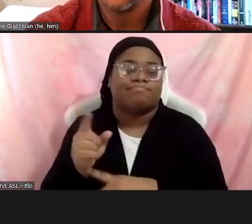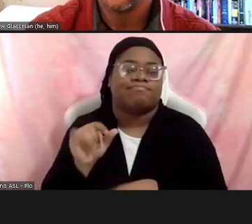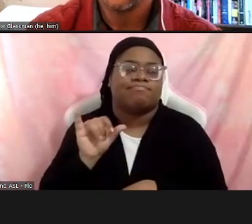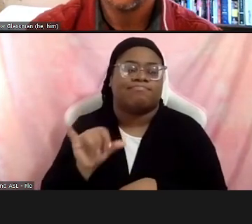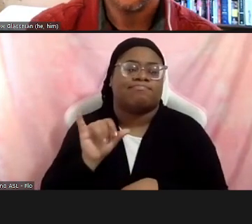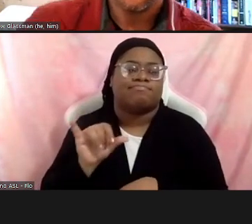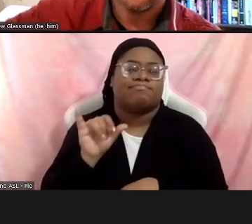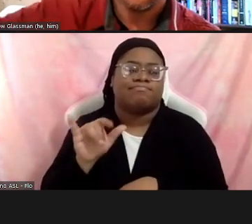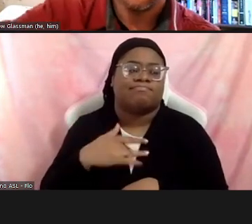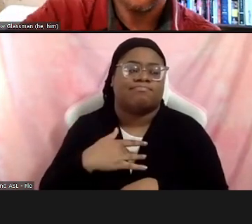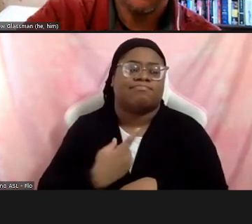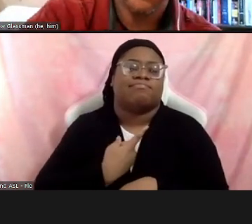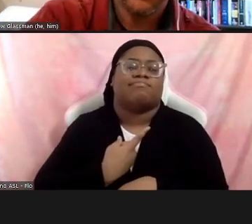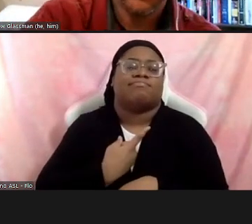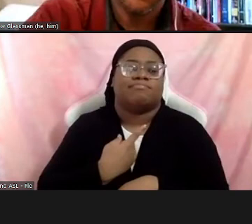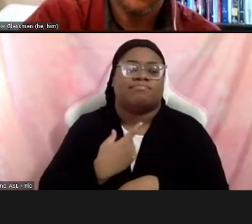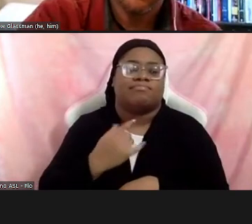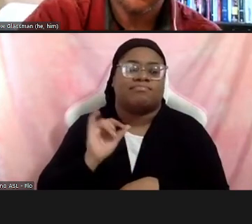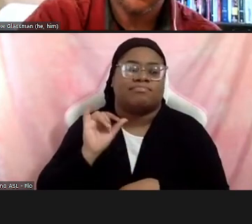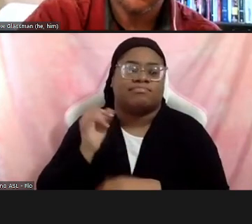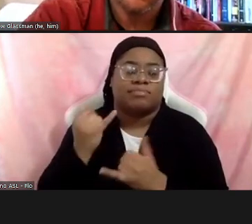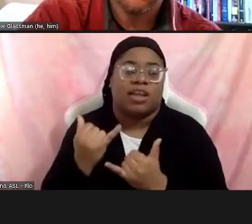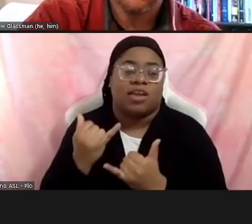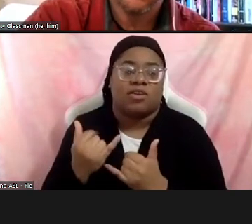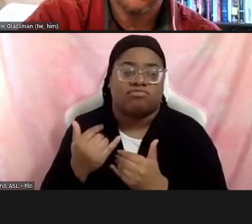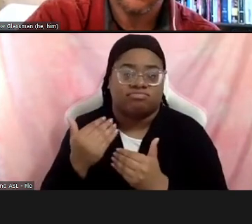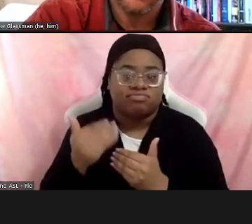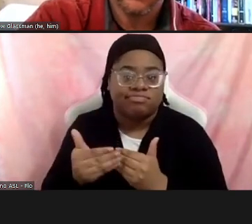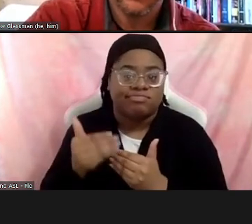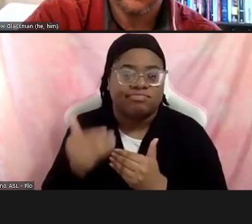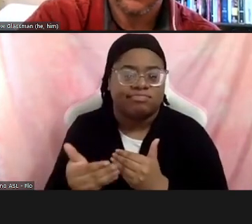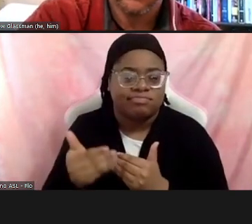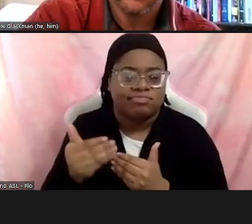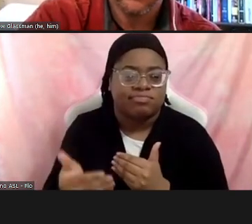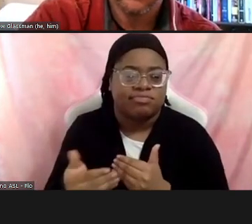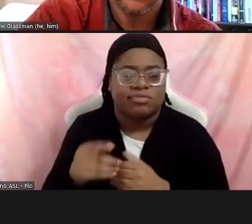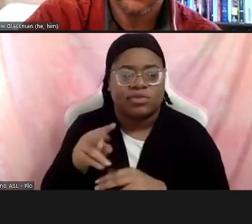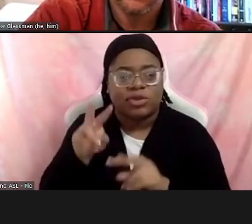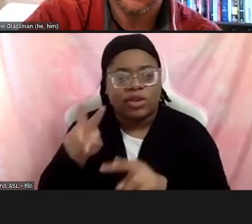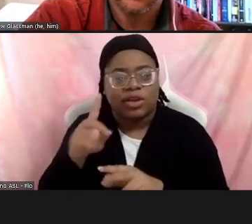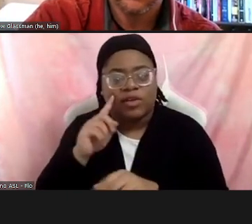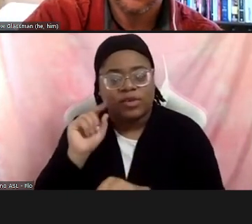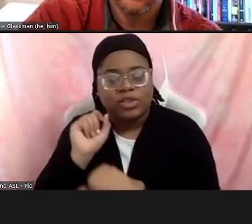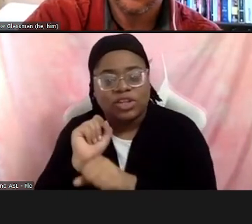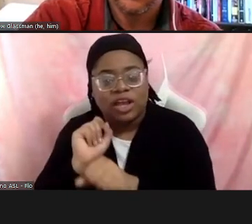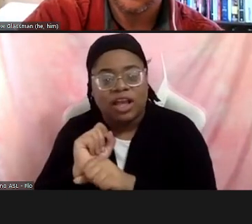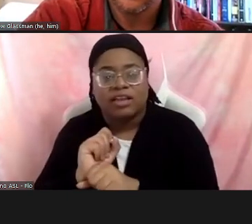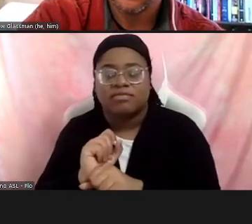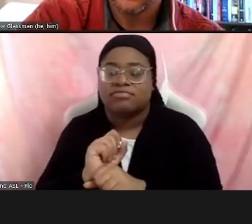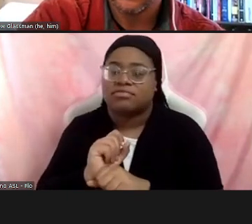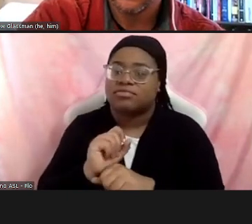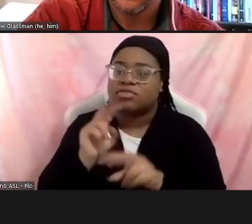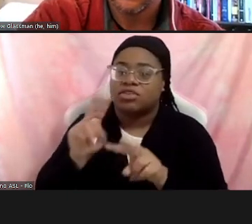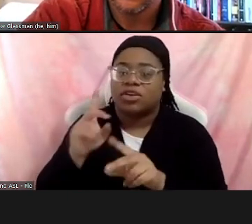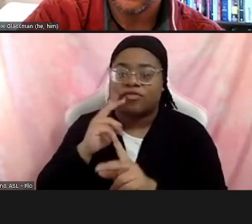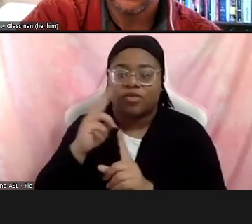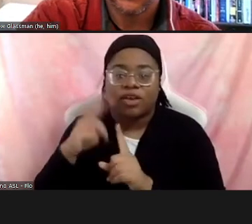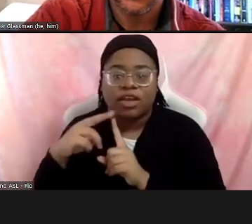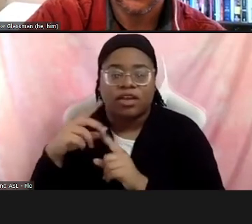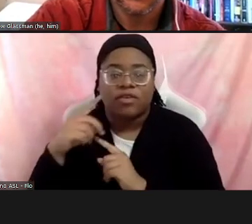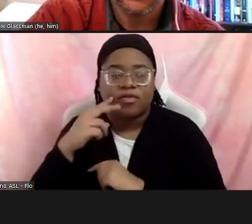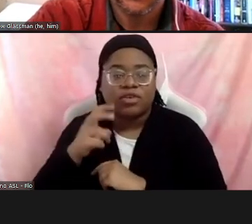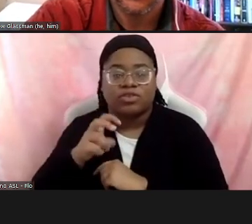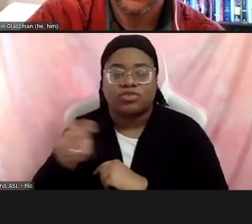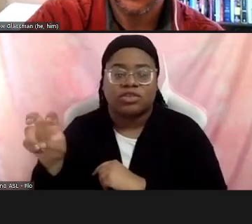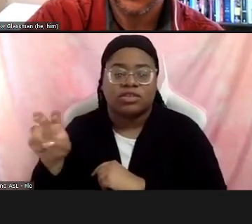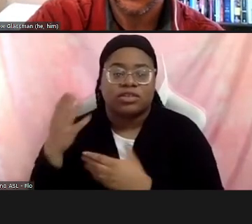and it resonates during my life when you were looking for jobs or where you were applying to grants, because I don't know